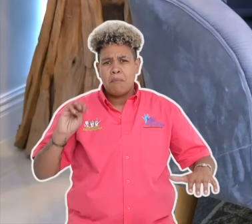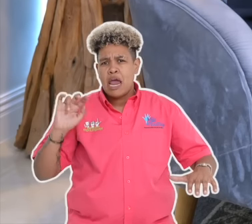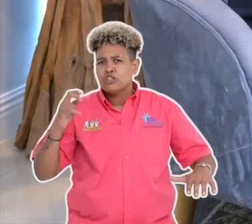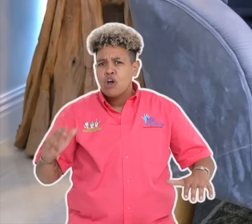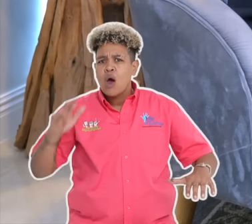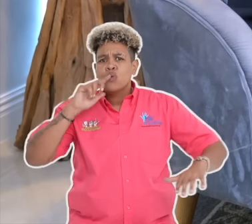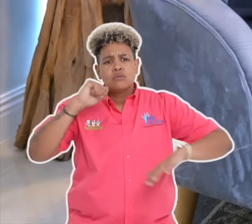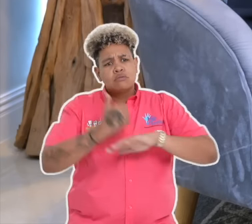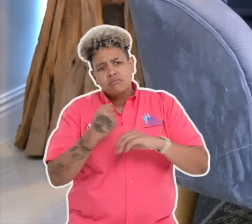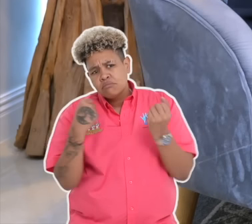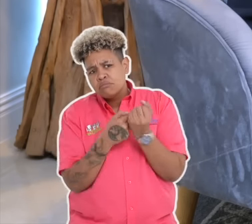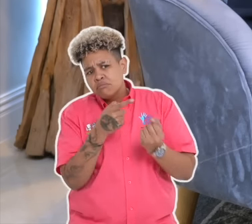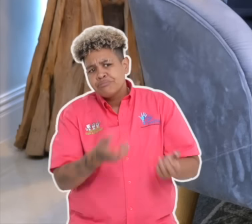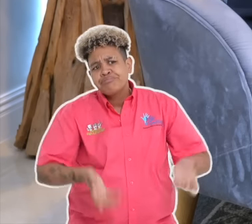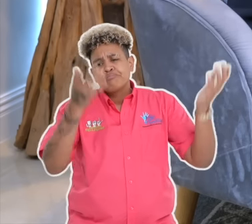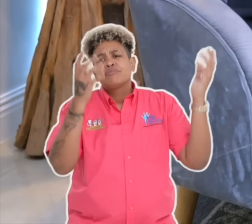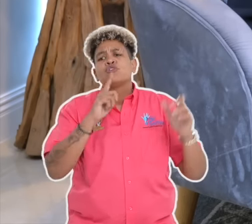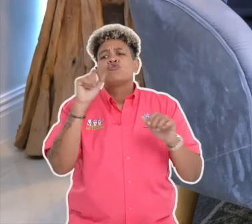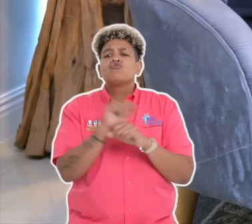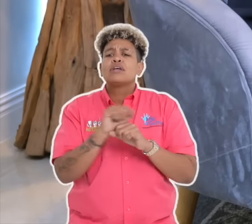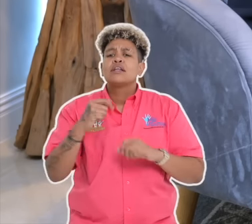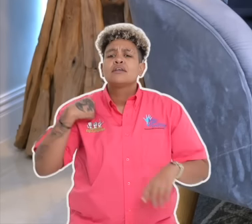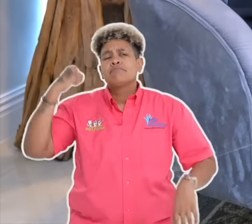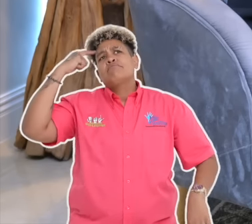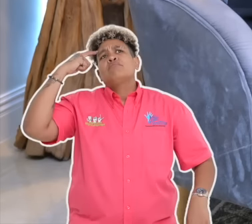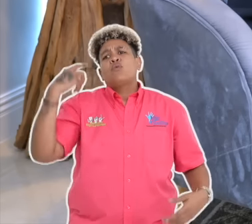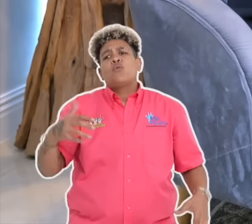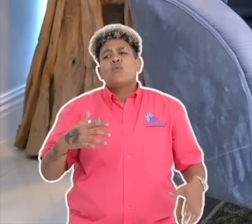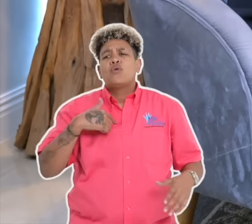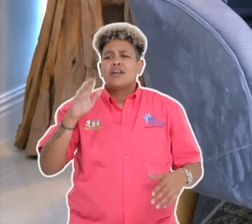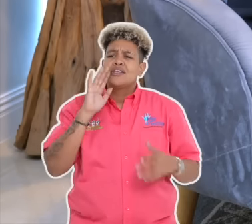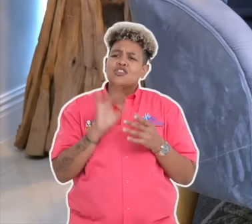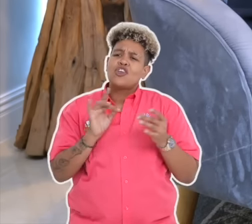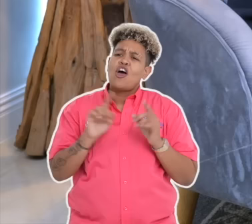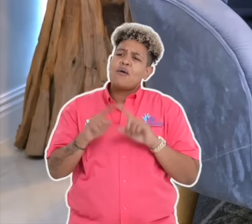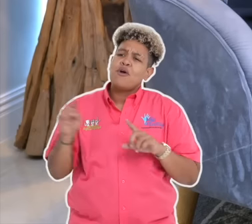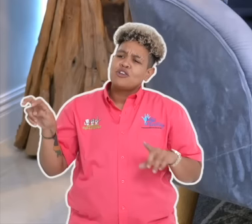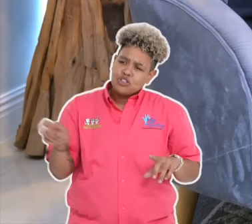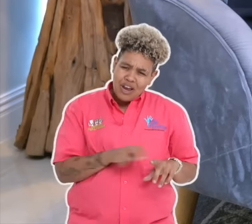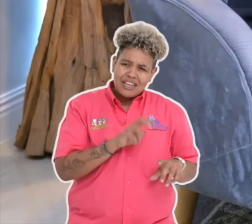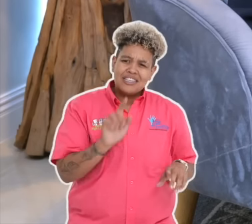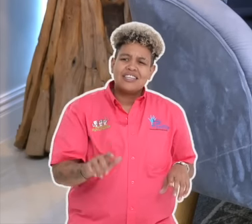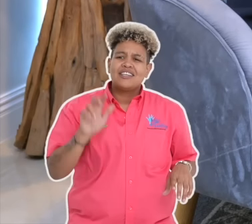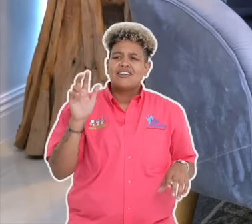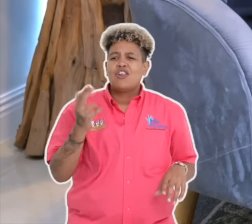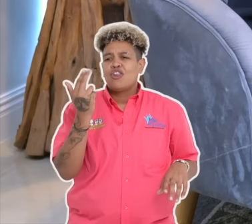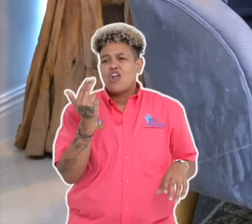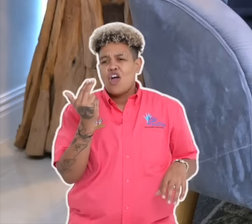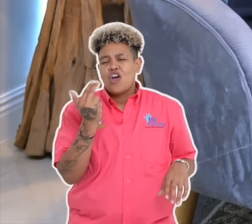who really helped to form who you are, I think that's what really, you know, stood out to me. But let's talk about the transition.